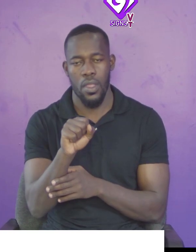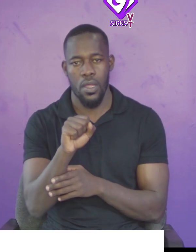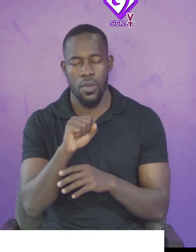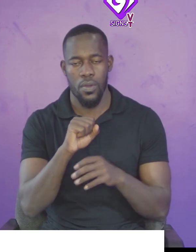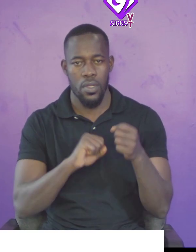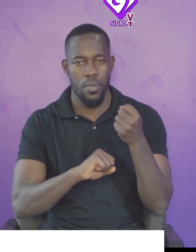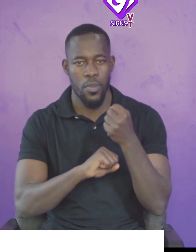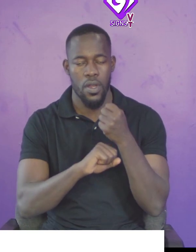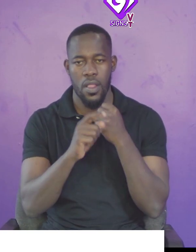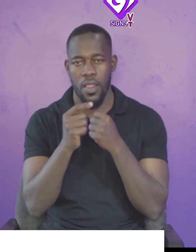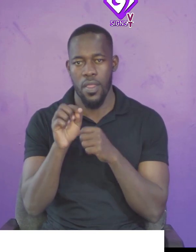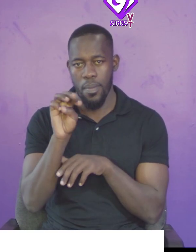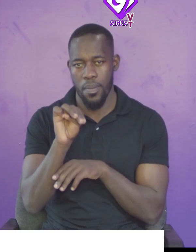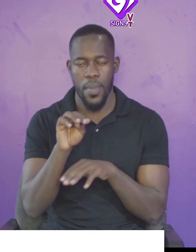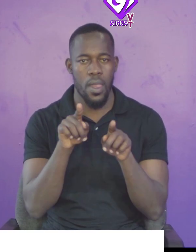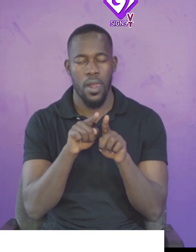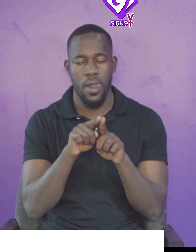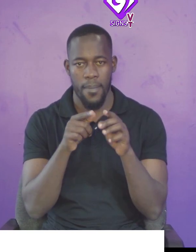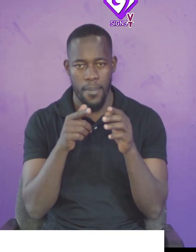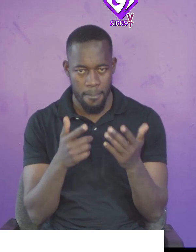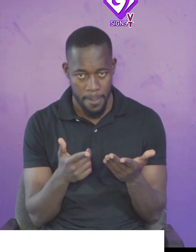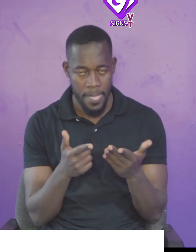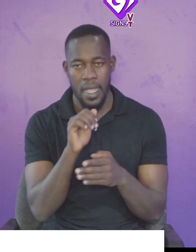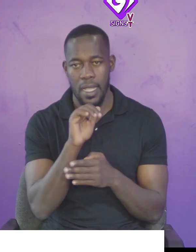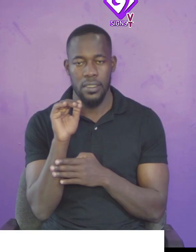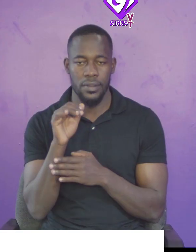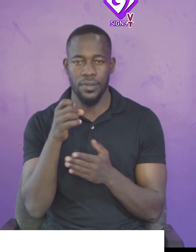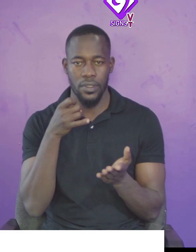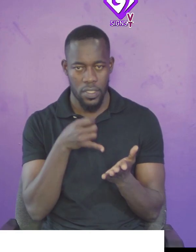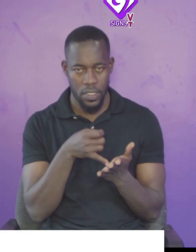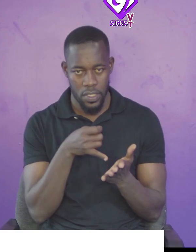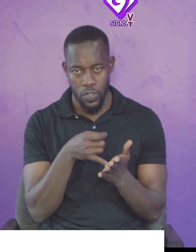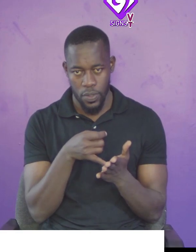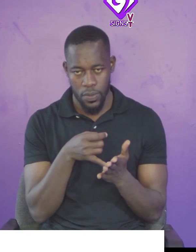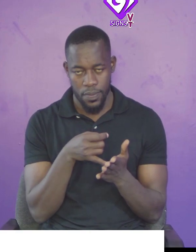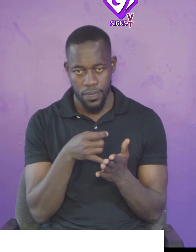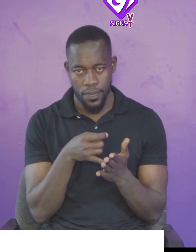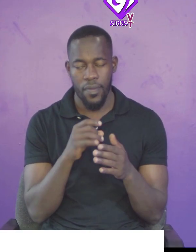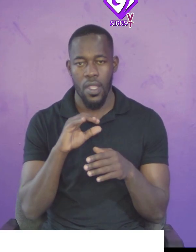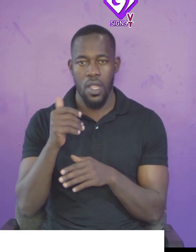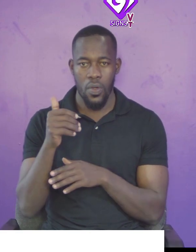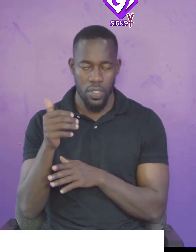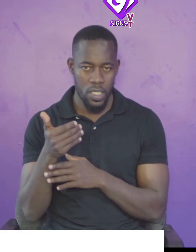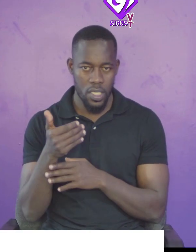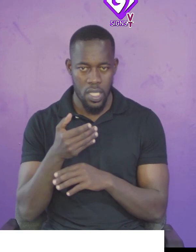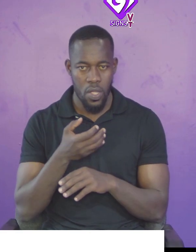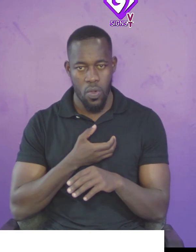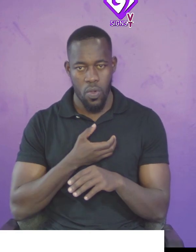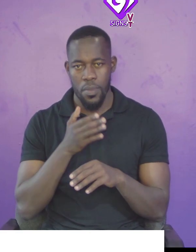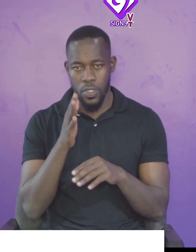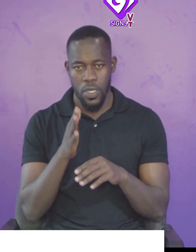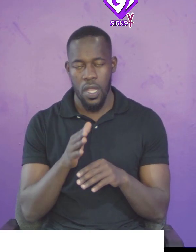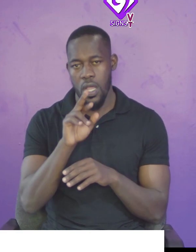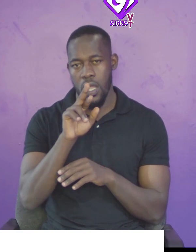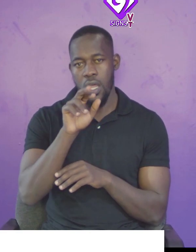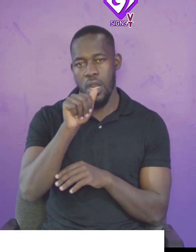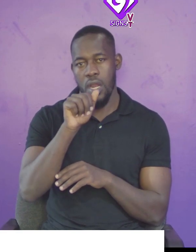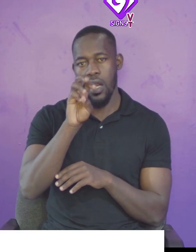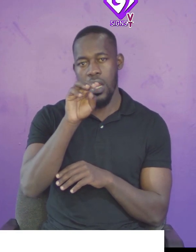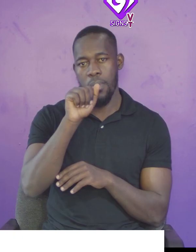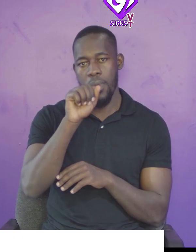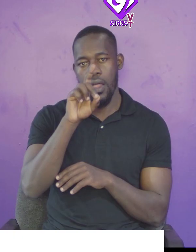self-reliance. To further reinforce the call for inclusion, County Commissioner Ramadan Mwabado